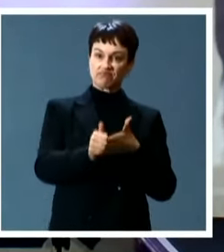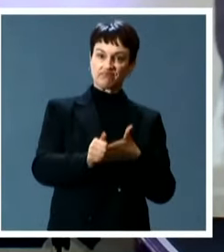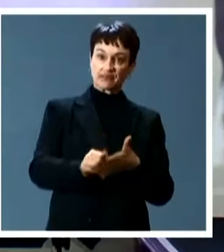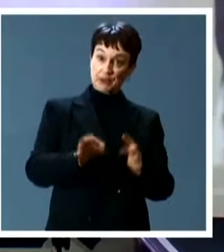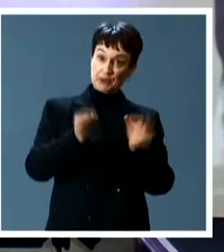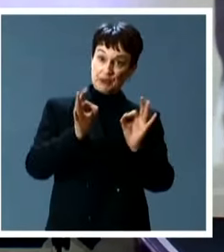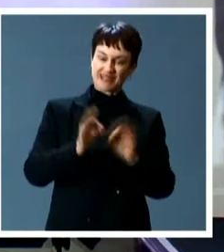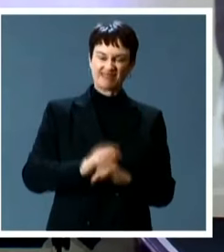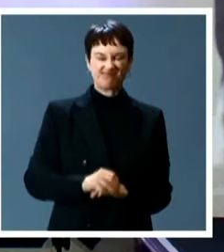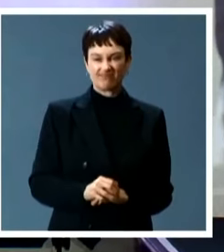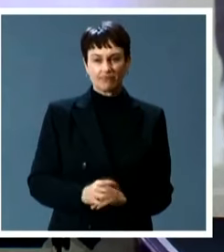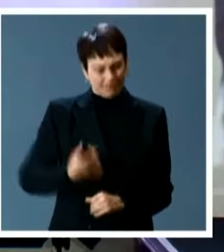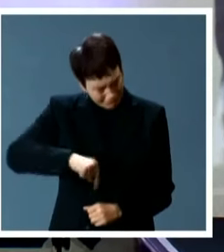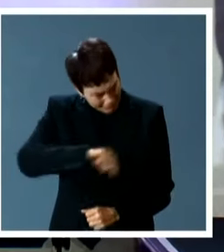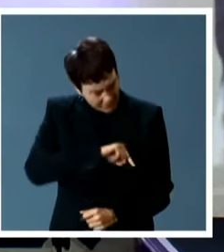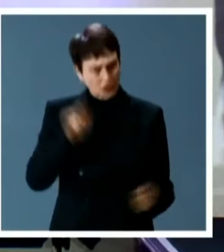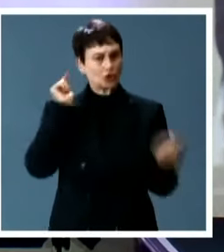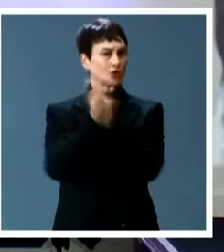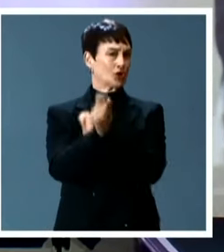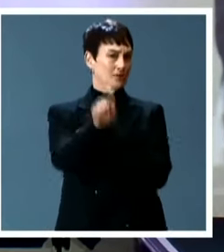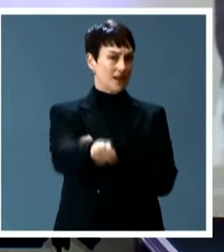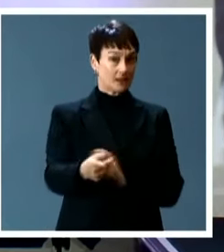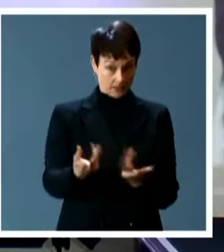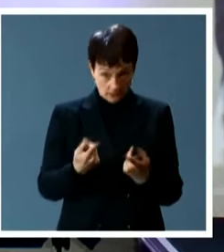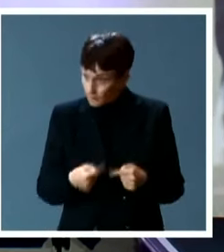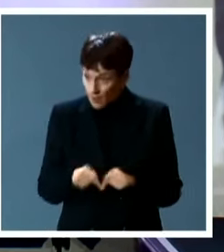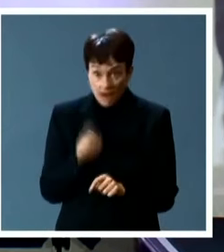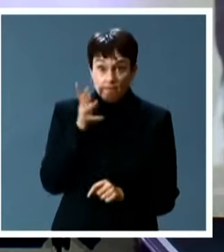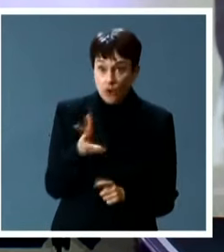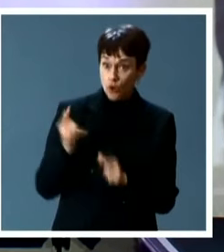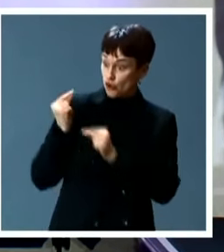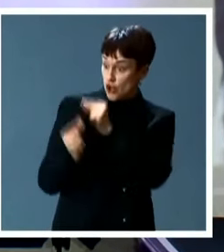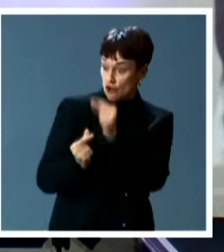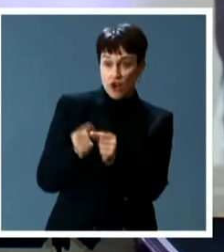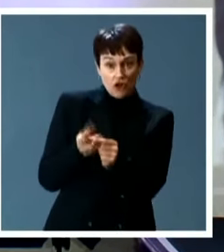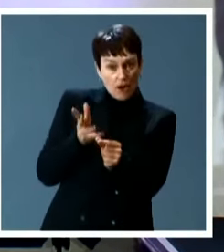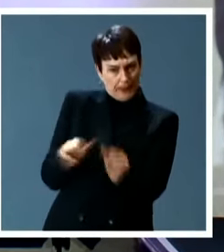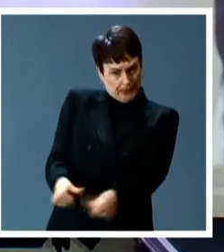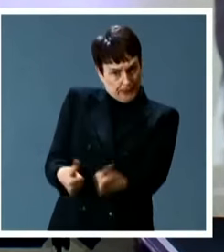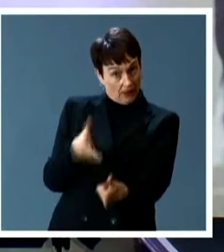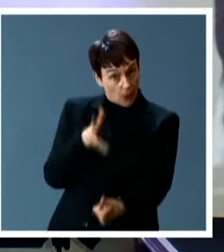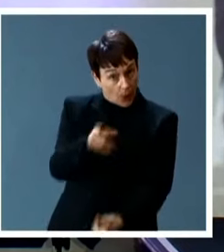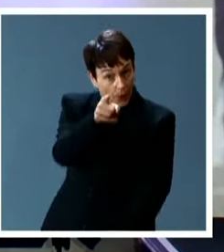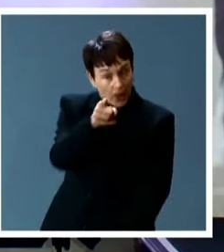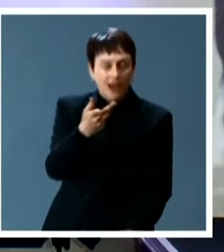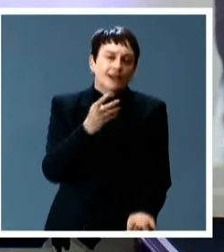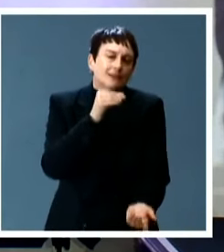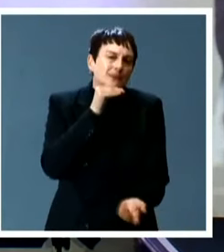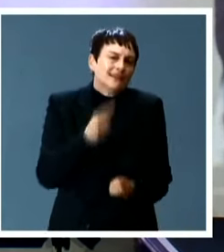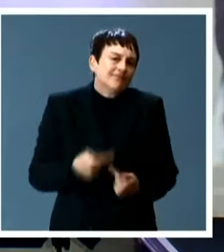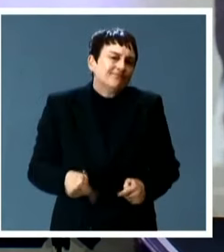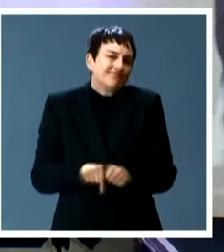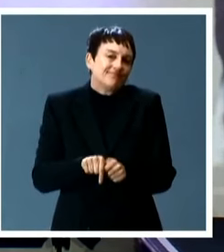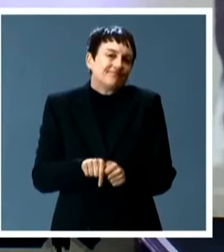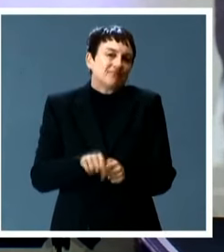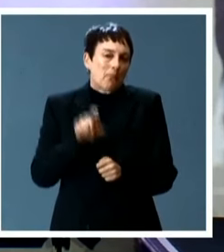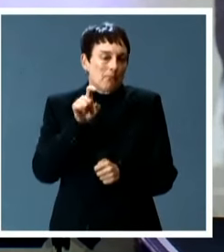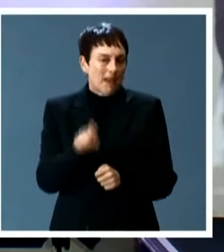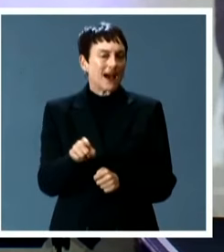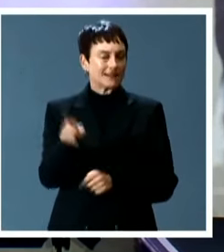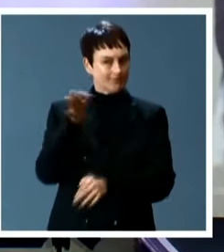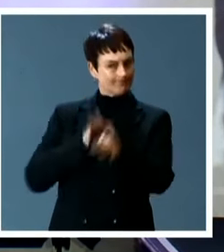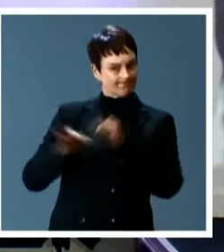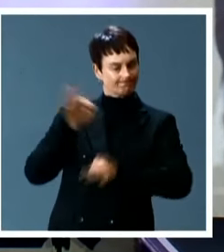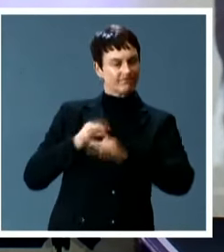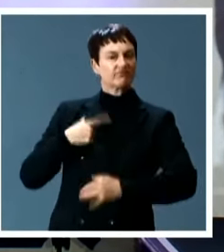be such a generation, then we'll have to achieve what you said has, what you have outlined for us, a